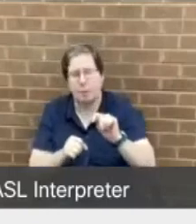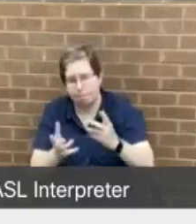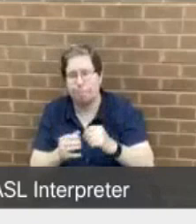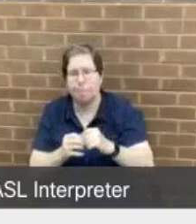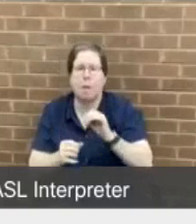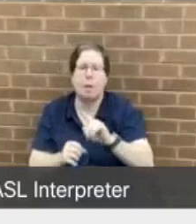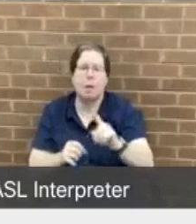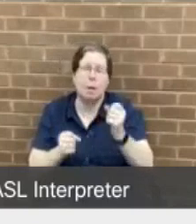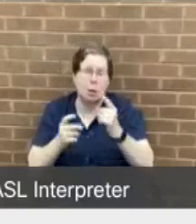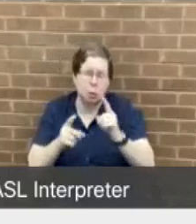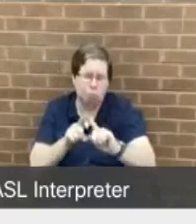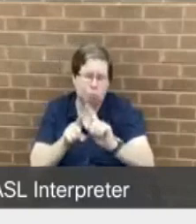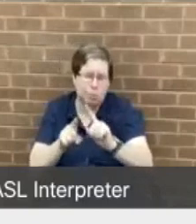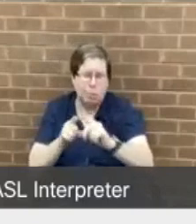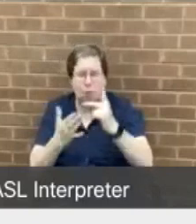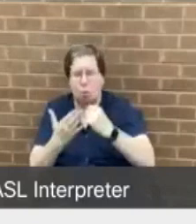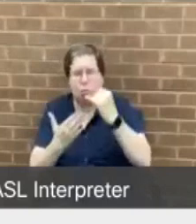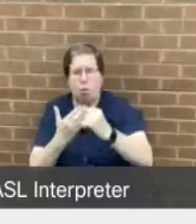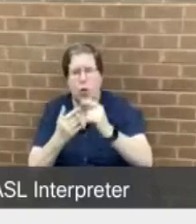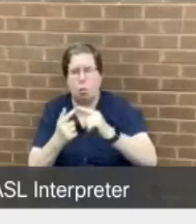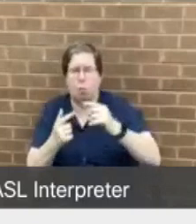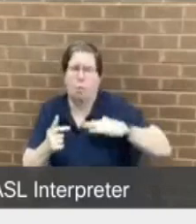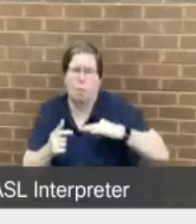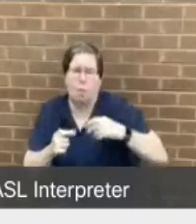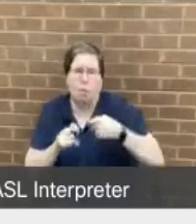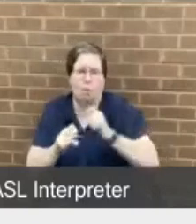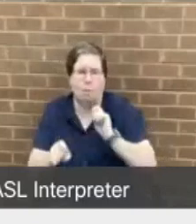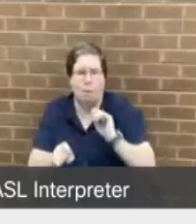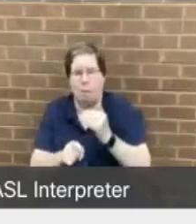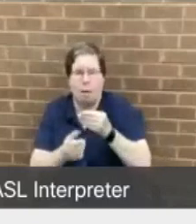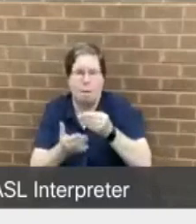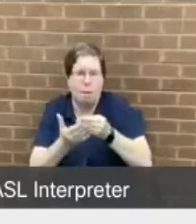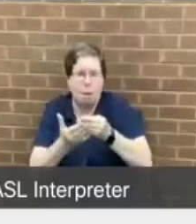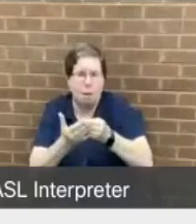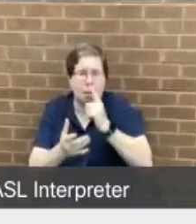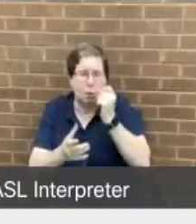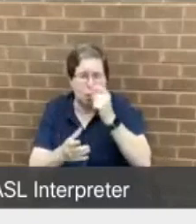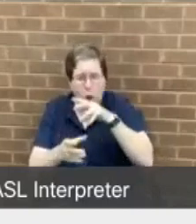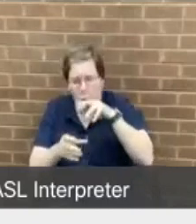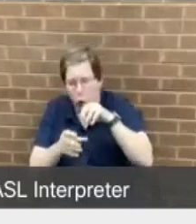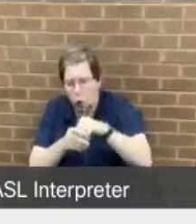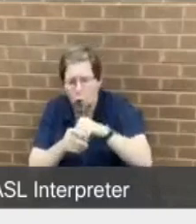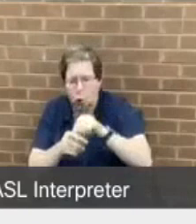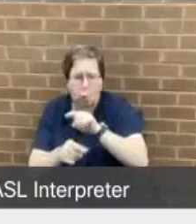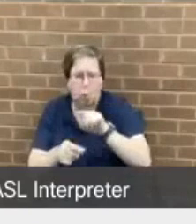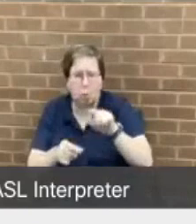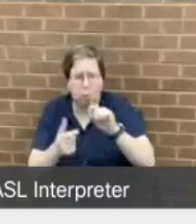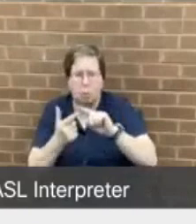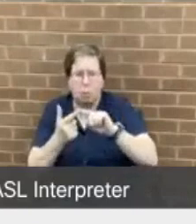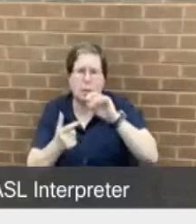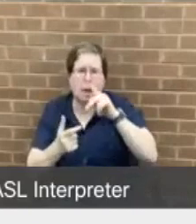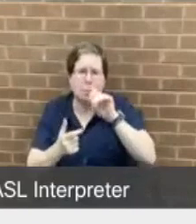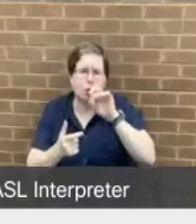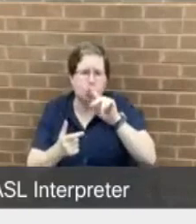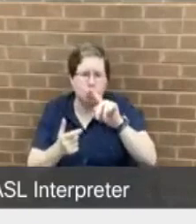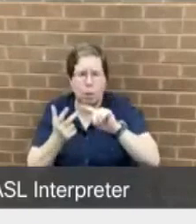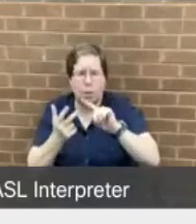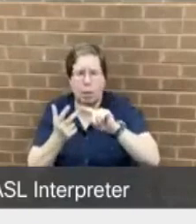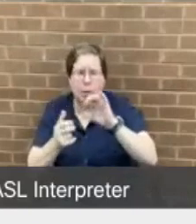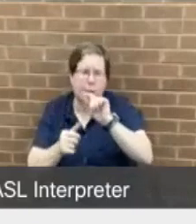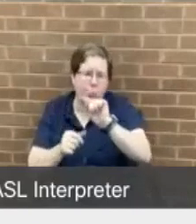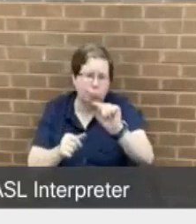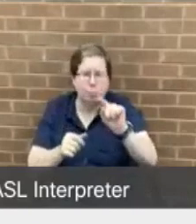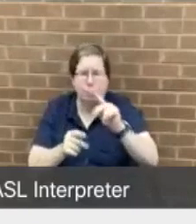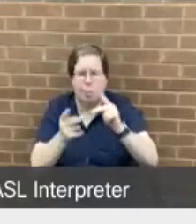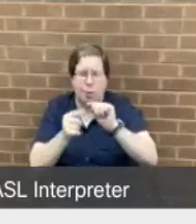2021. Numerous projects across the state will benefit from ARPA funding, including the expansion of Masonville, Cox Creek, and Poplar Island dredge